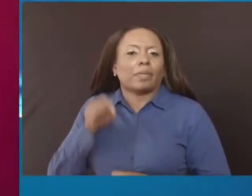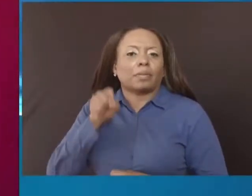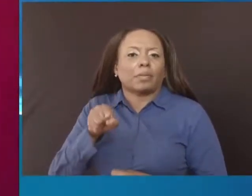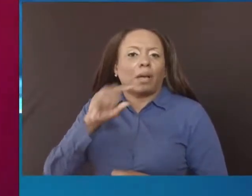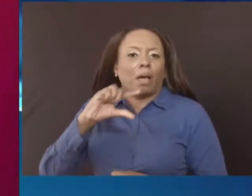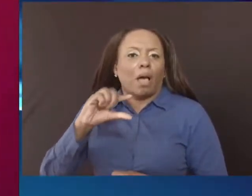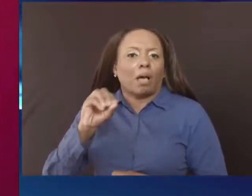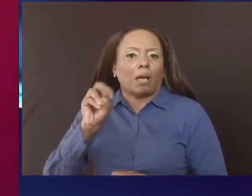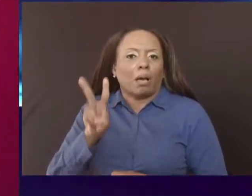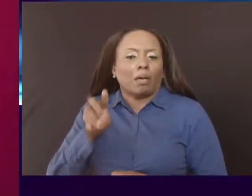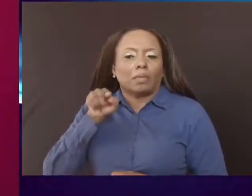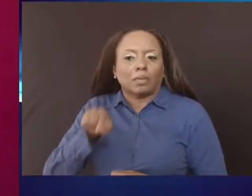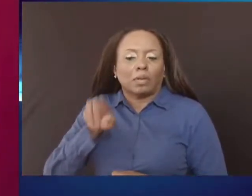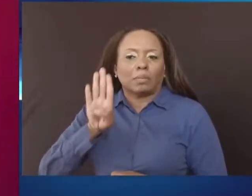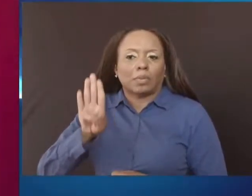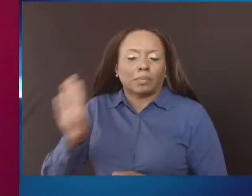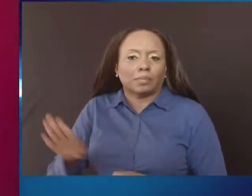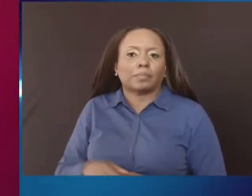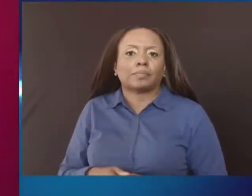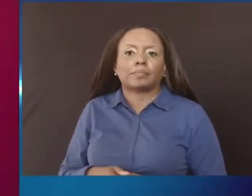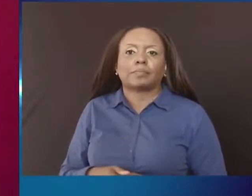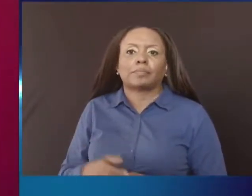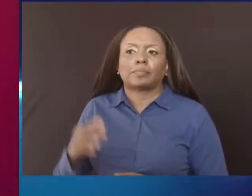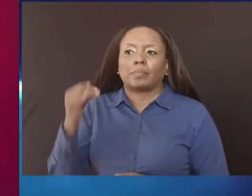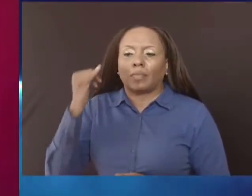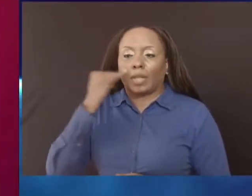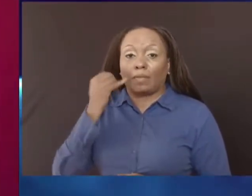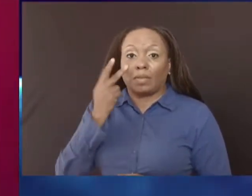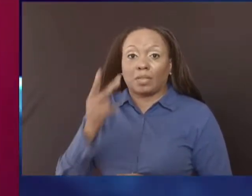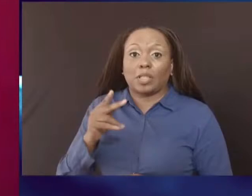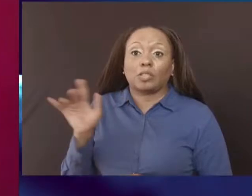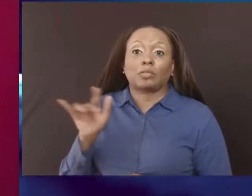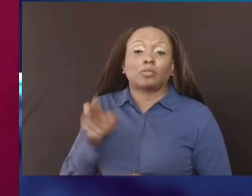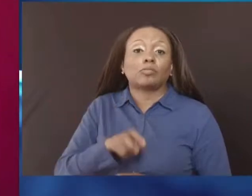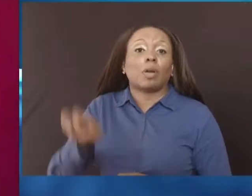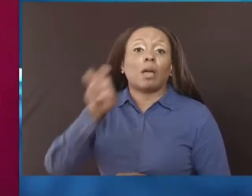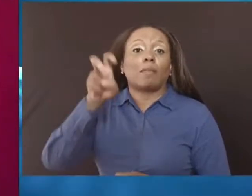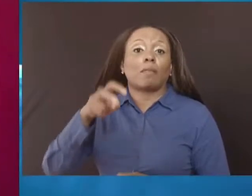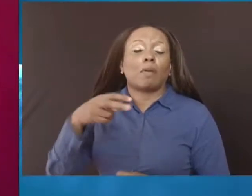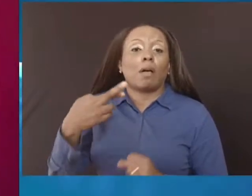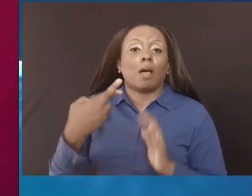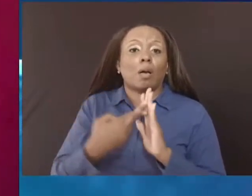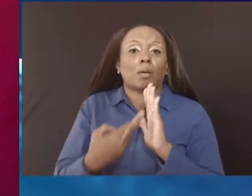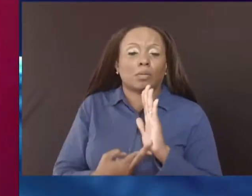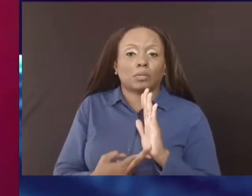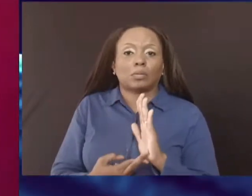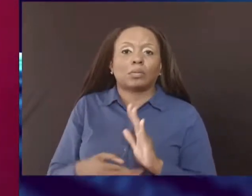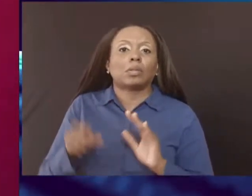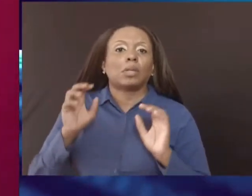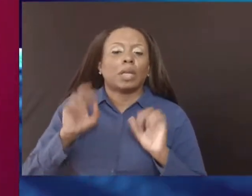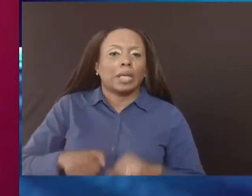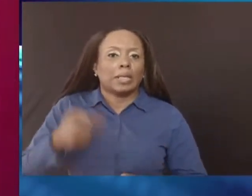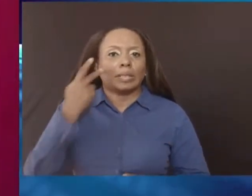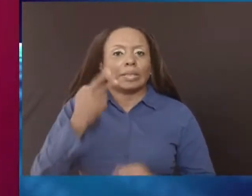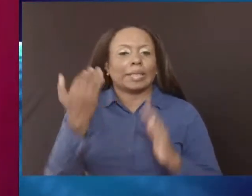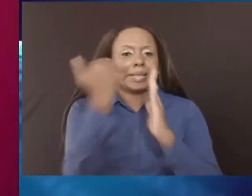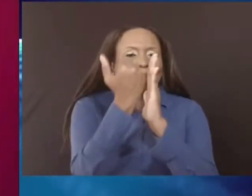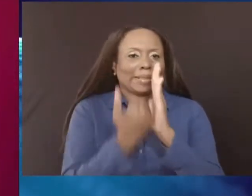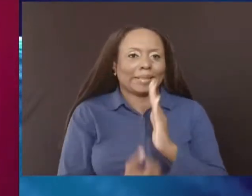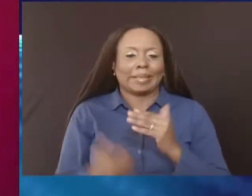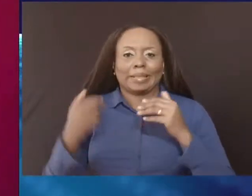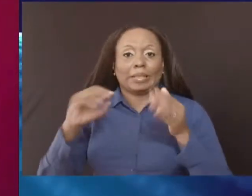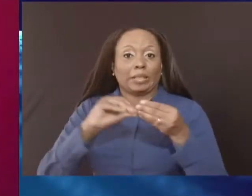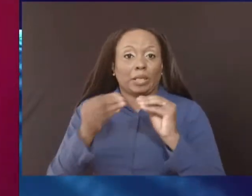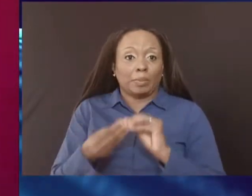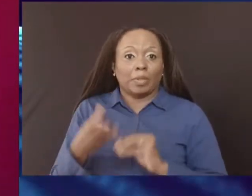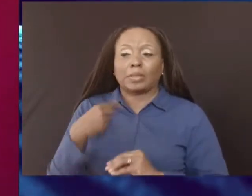dcmo@health.gov.bb. And if you go onto the Barbados Travel Protocols online, you will find the numbers that you can call and the email addresses